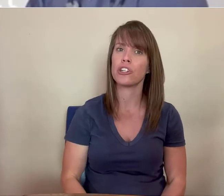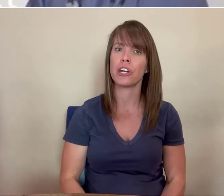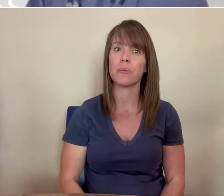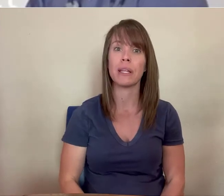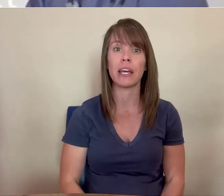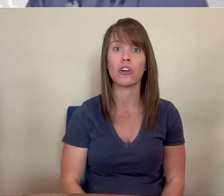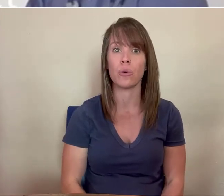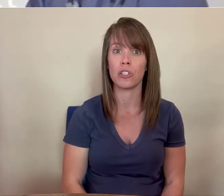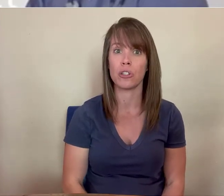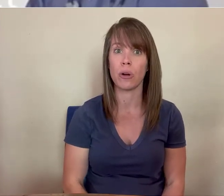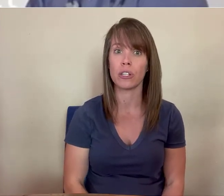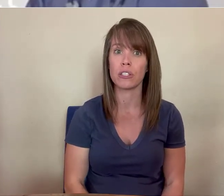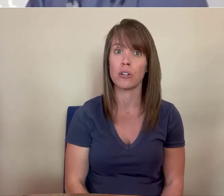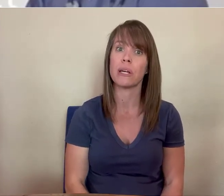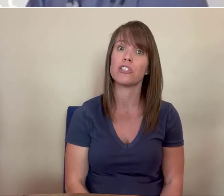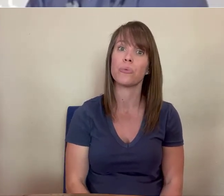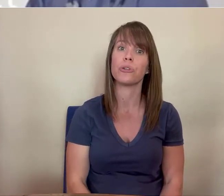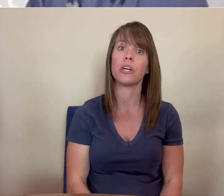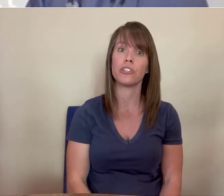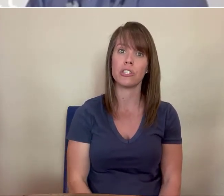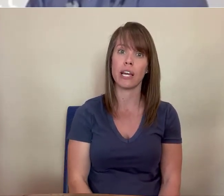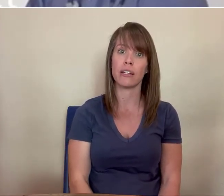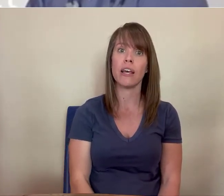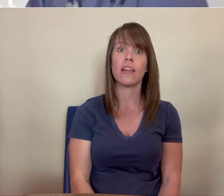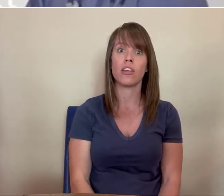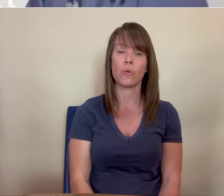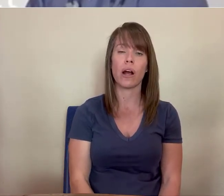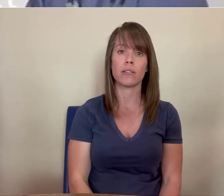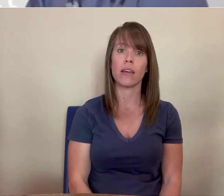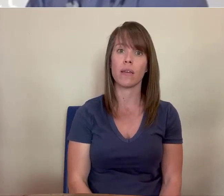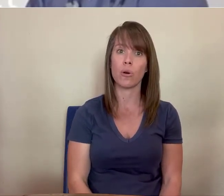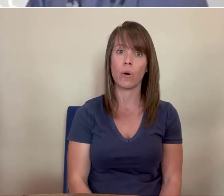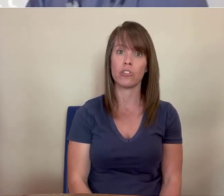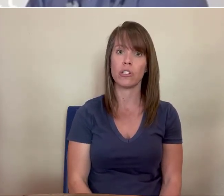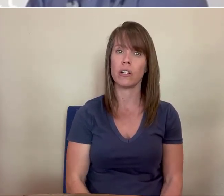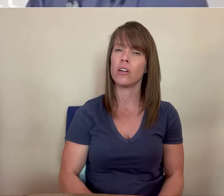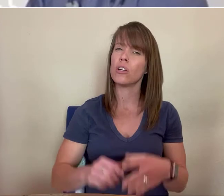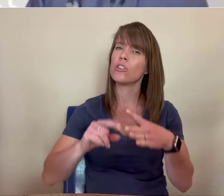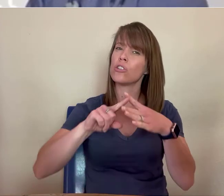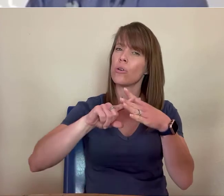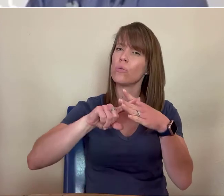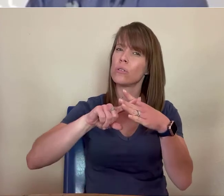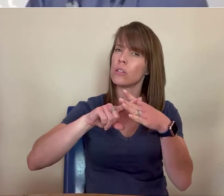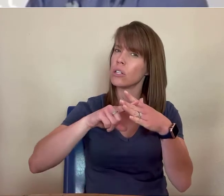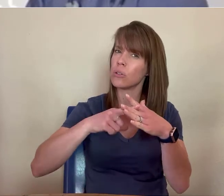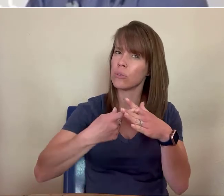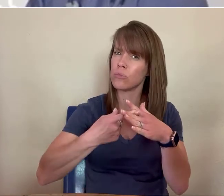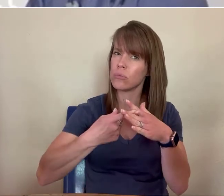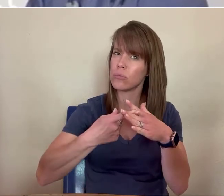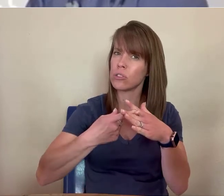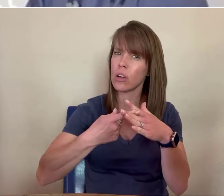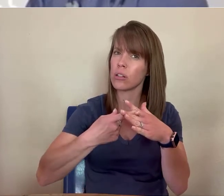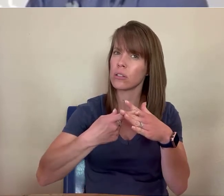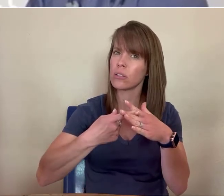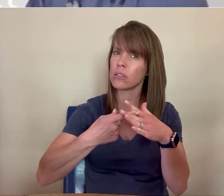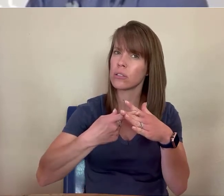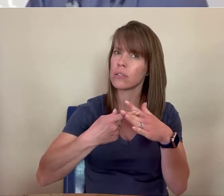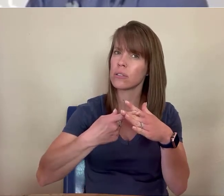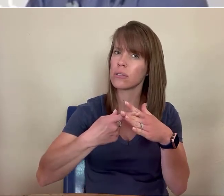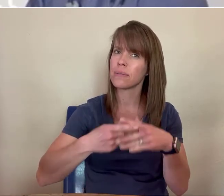in turn are going to be like your question marks. Your patient will understand that you are asking them a question. So,